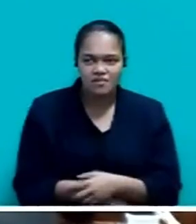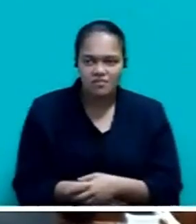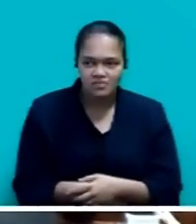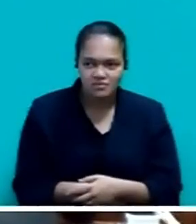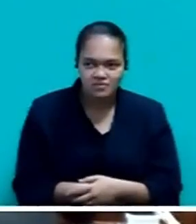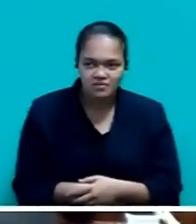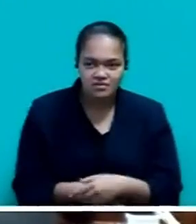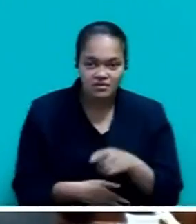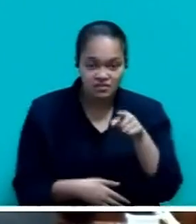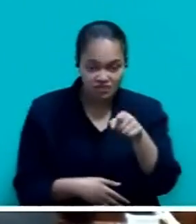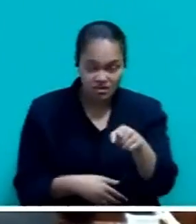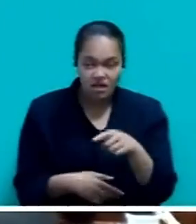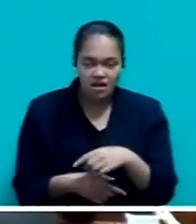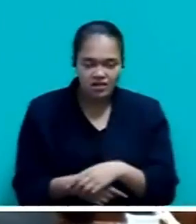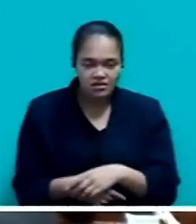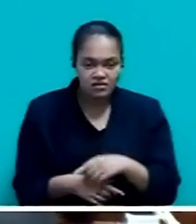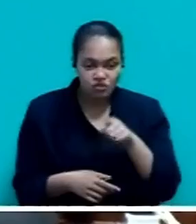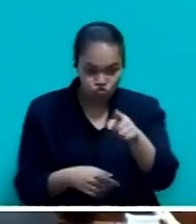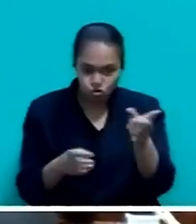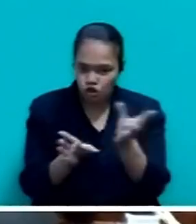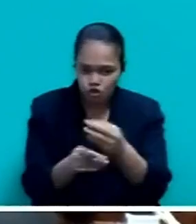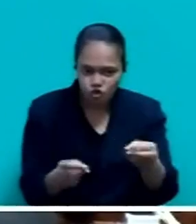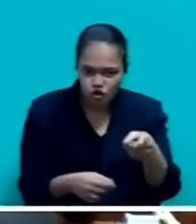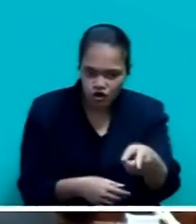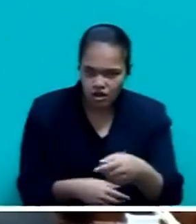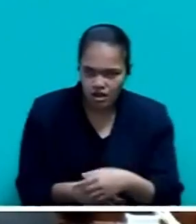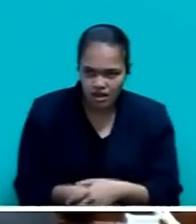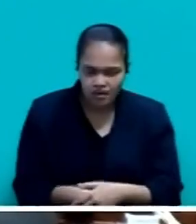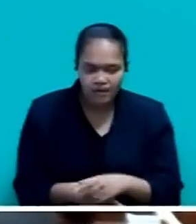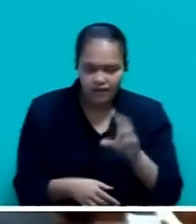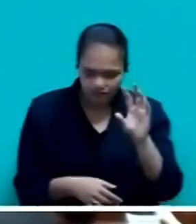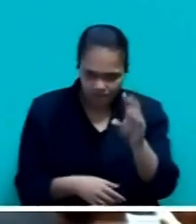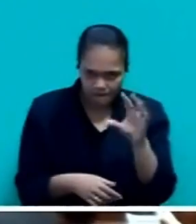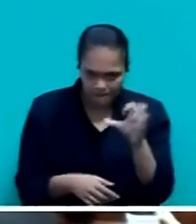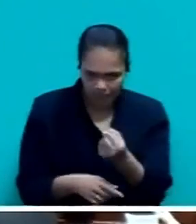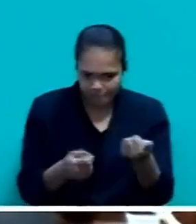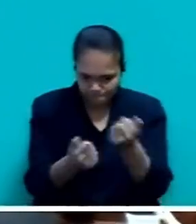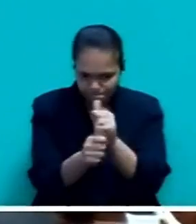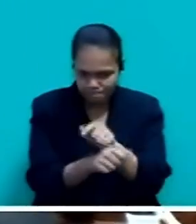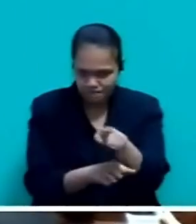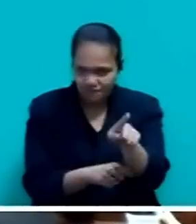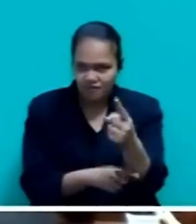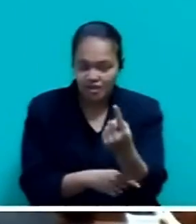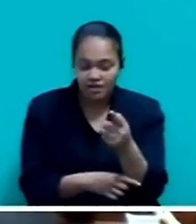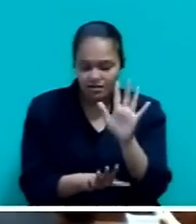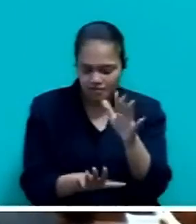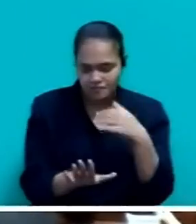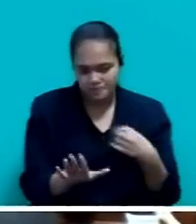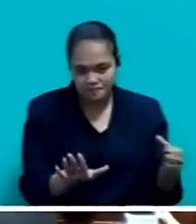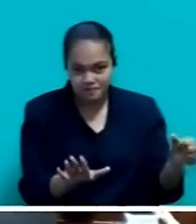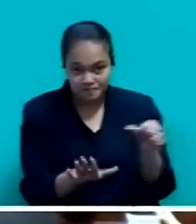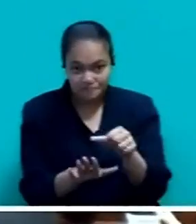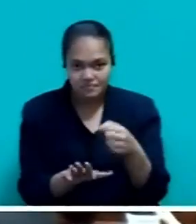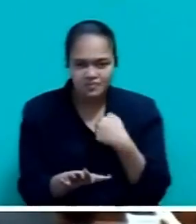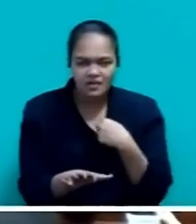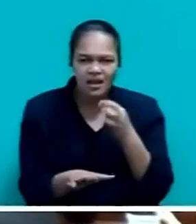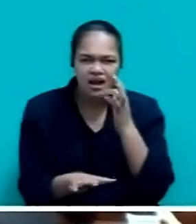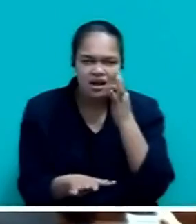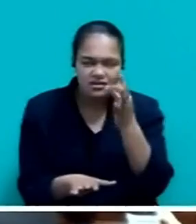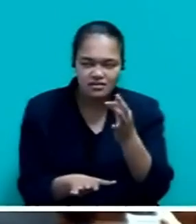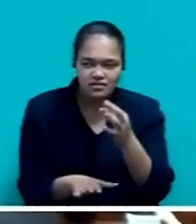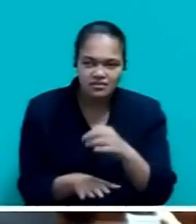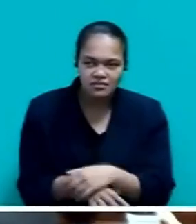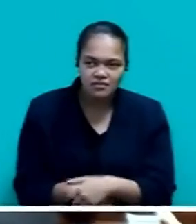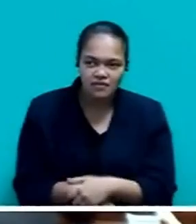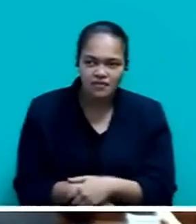you're destroying Sangam, fix that first. Let me just come back. Mr. Speaker, can you please ask him, it's